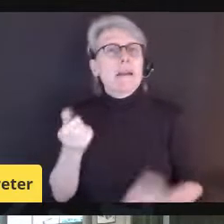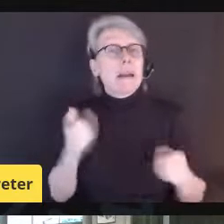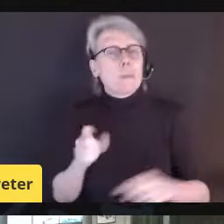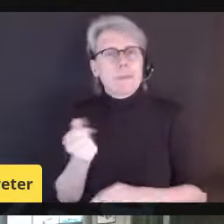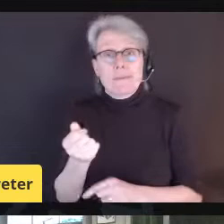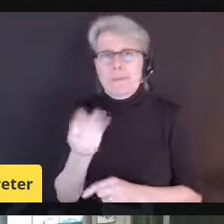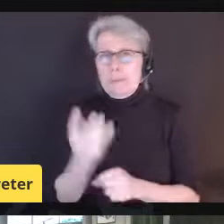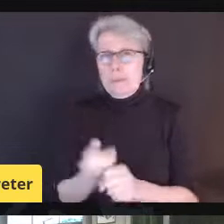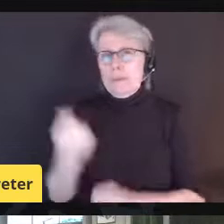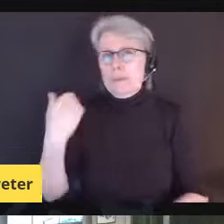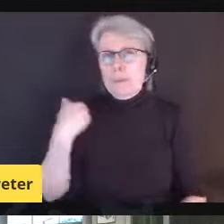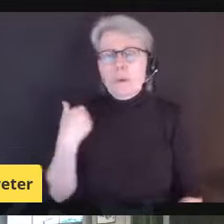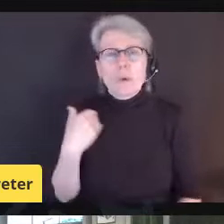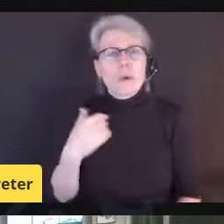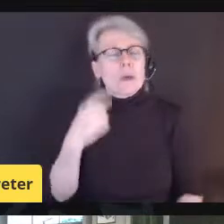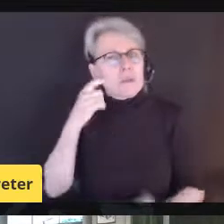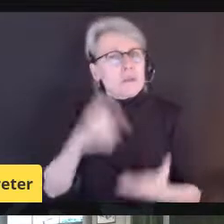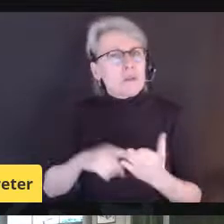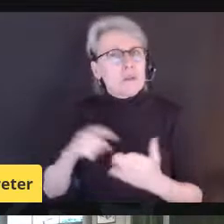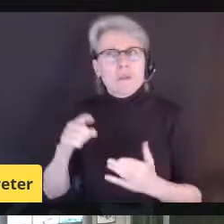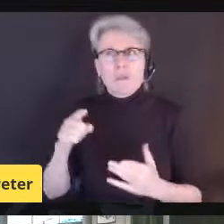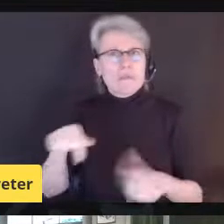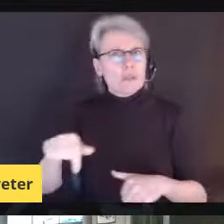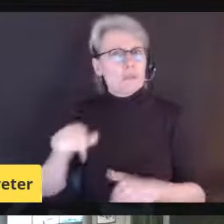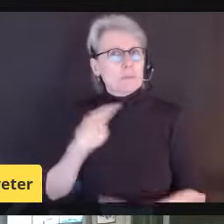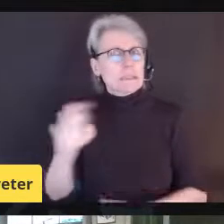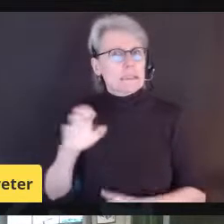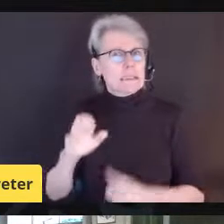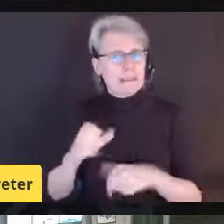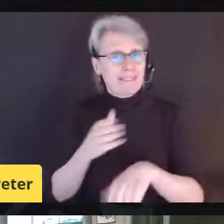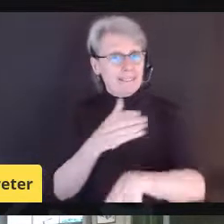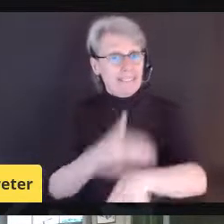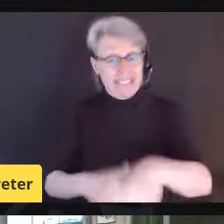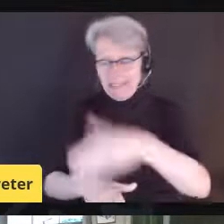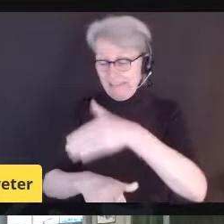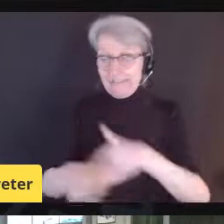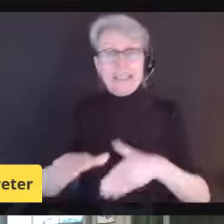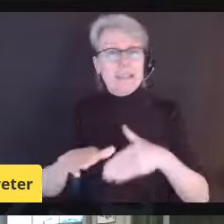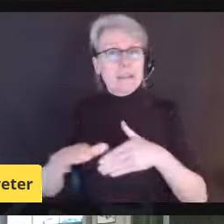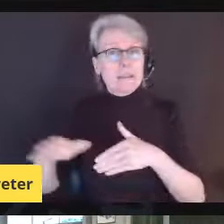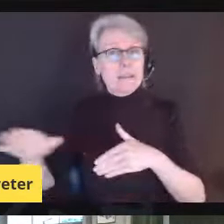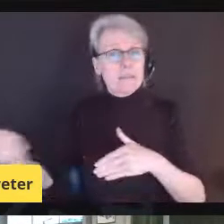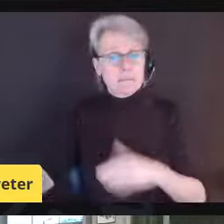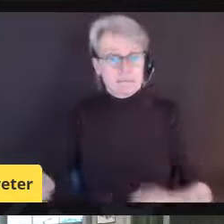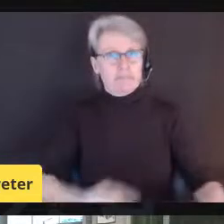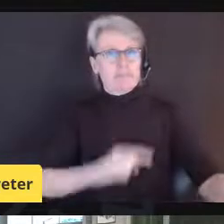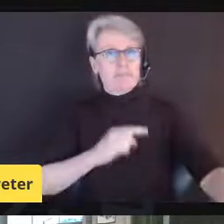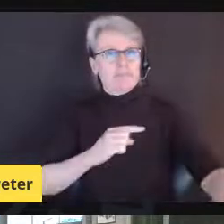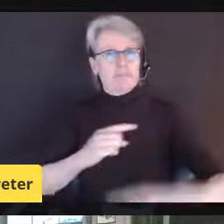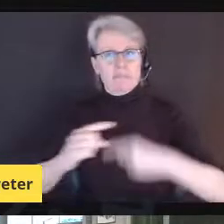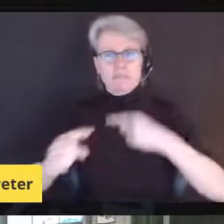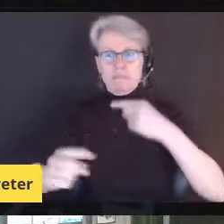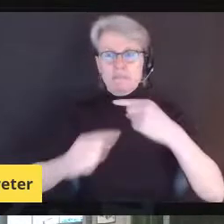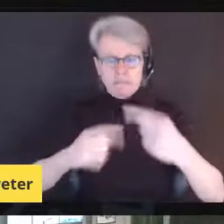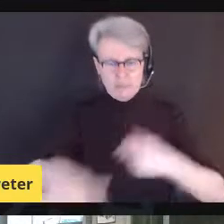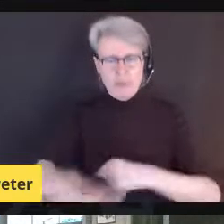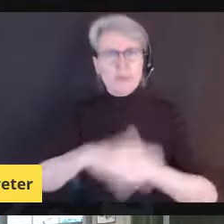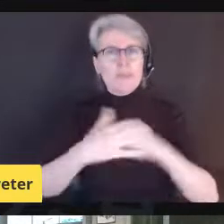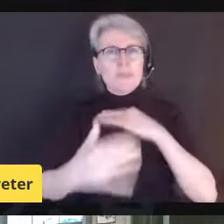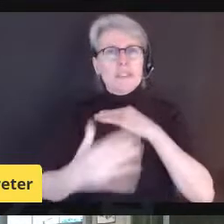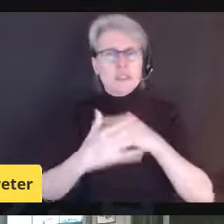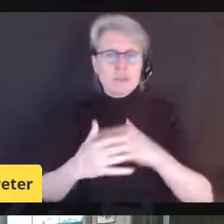a lot of feet that kept washing up ashore, which maybe Vienna may have been part of that part. But